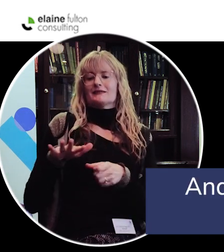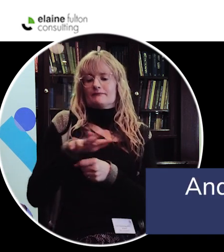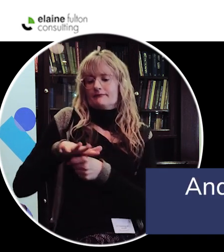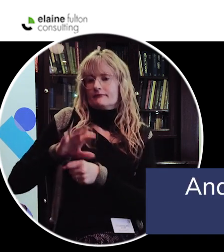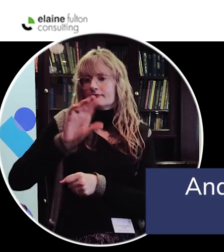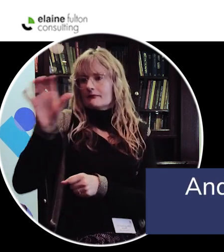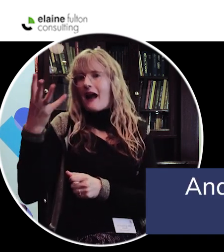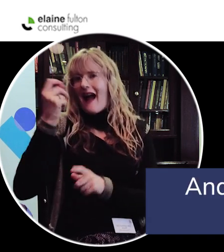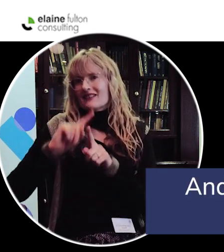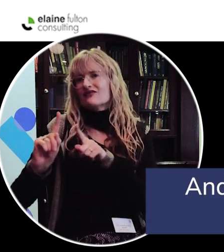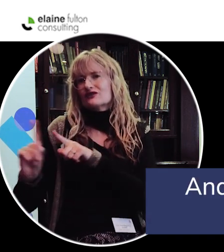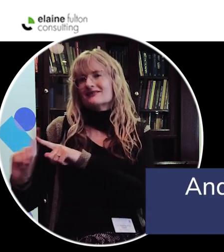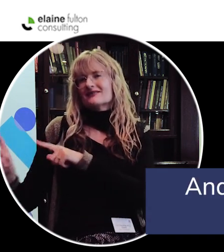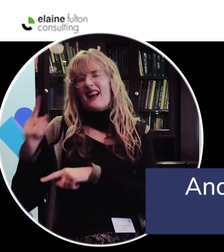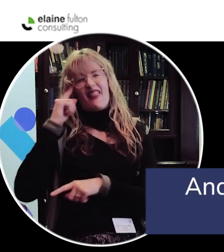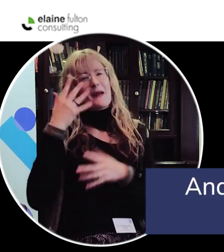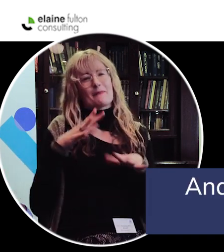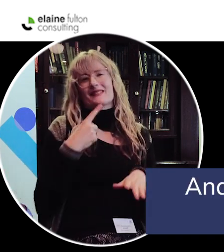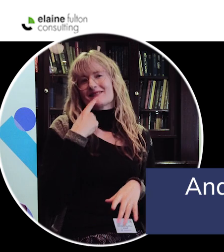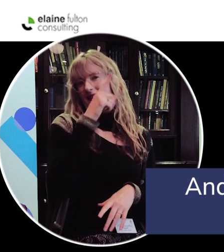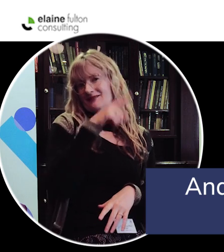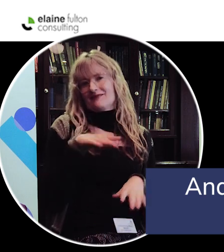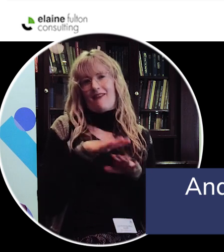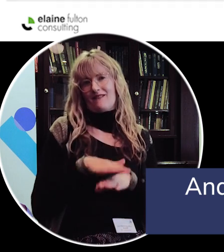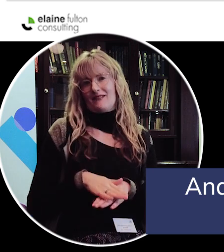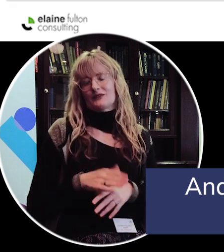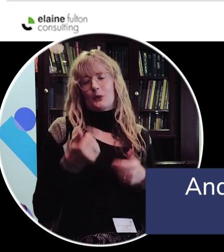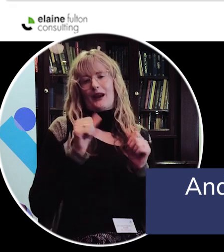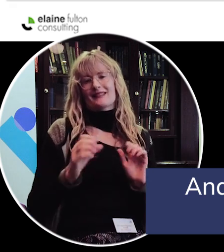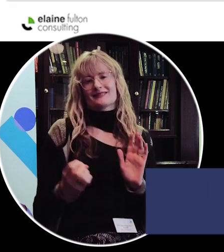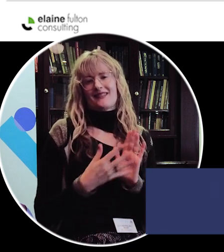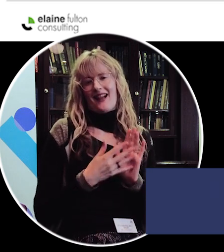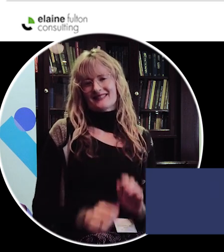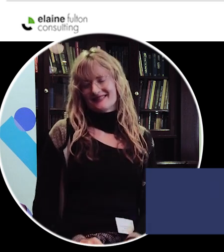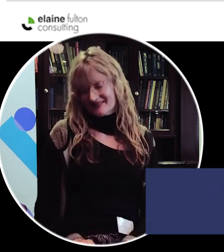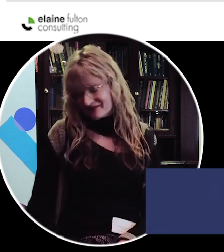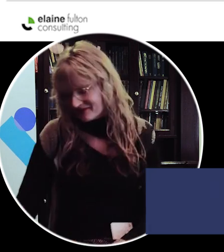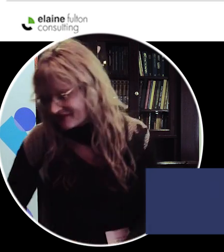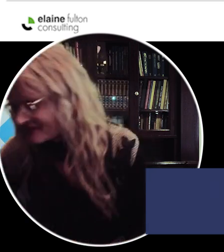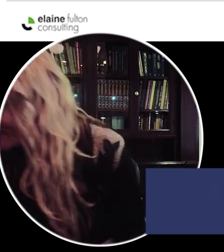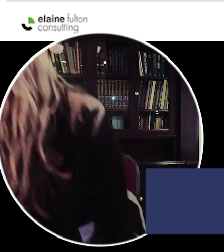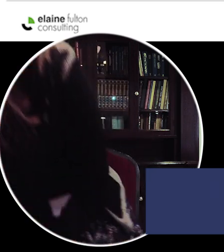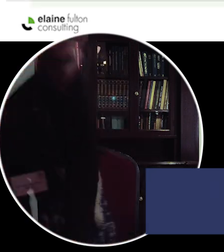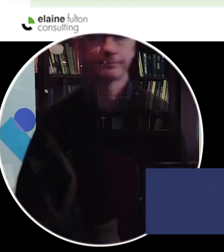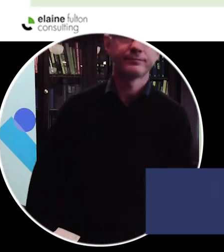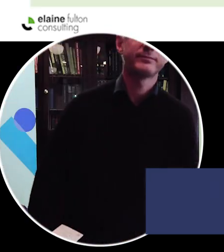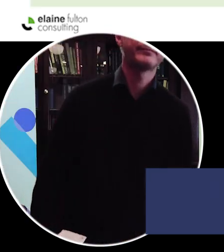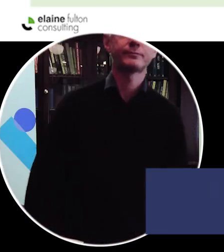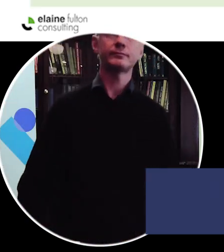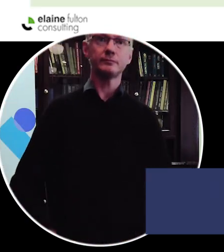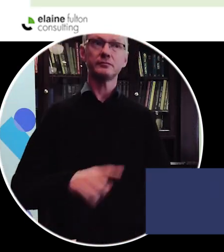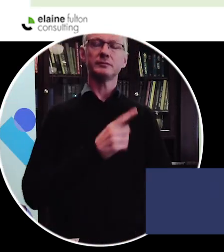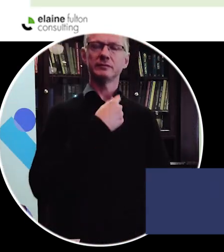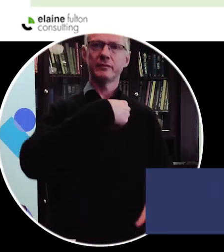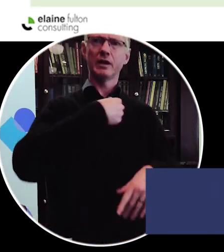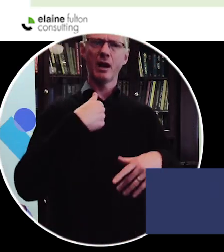I think we've probably said all of this already, or I've already said it. So next slide, please. So this is, and I'll say quickly, I have made